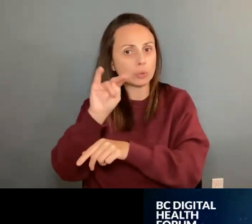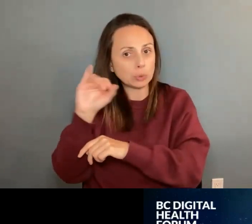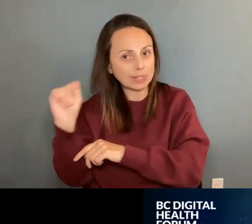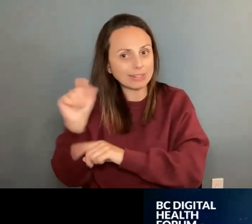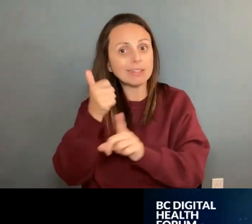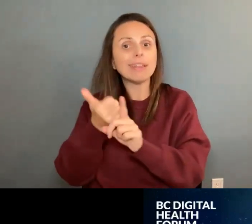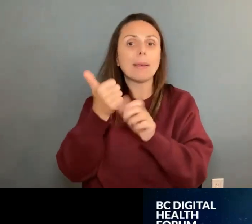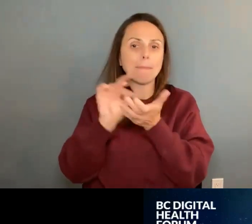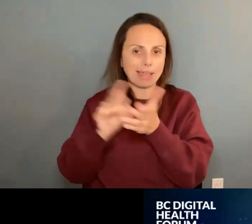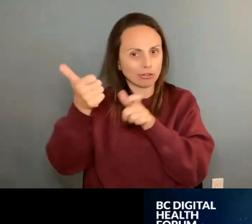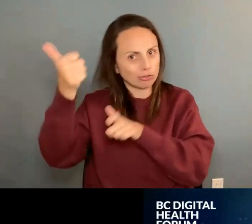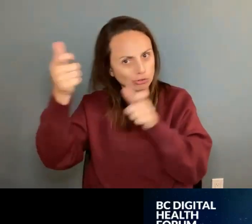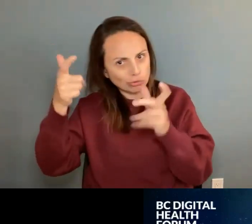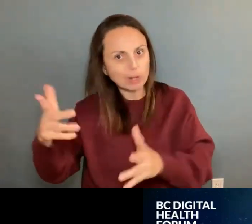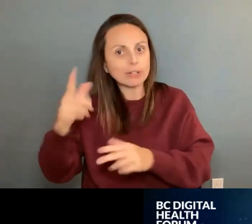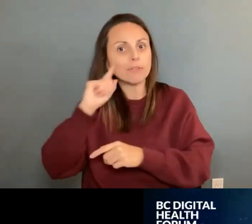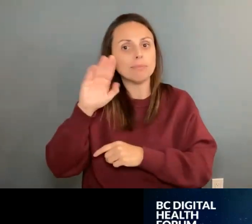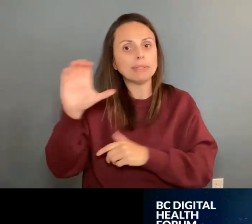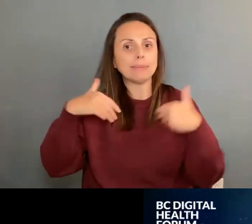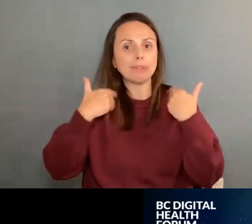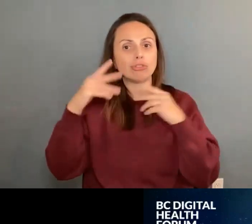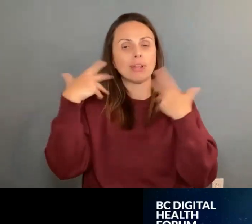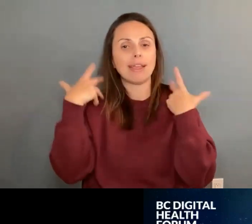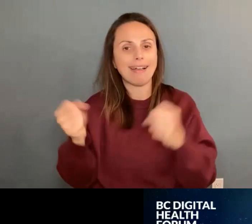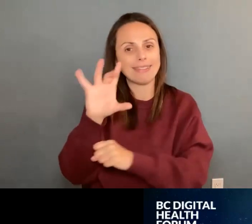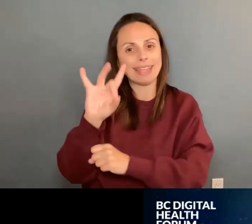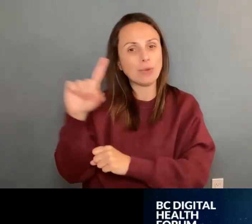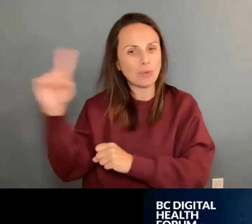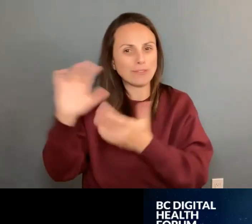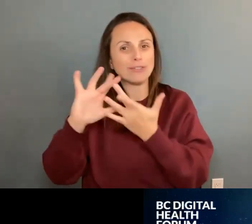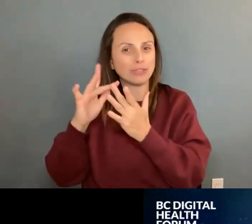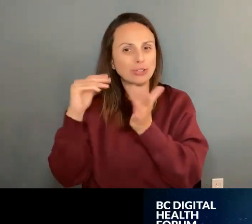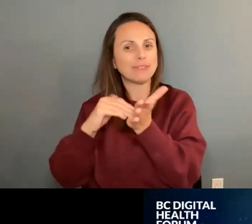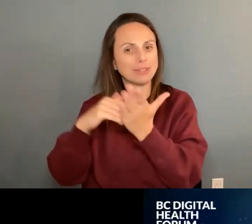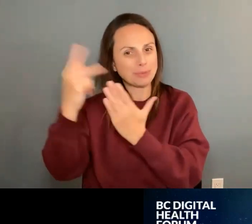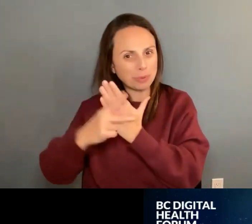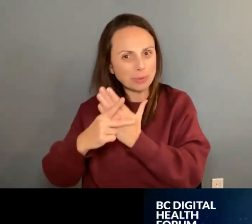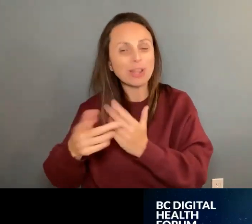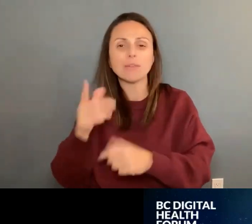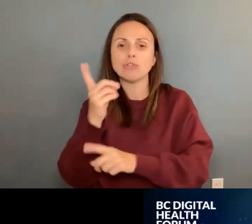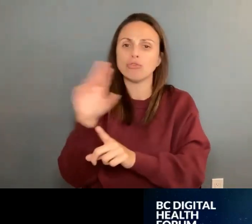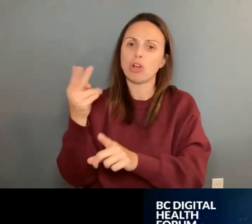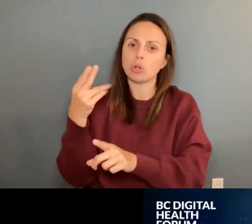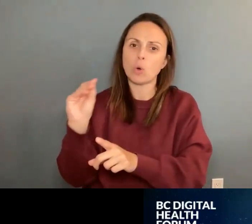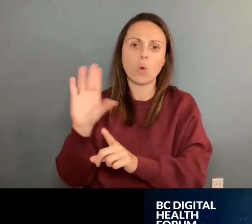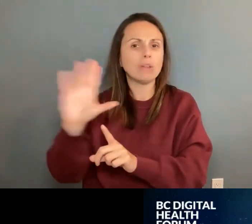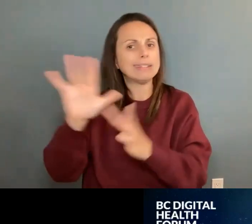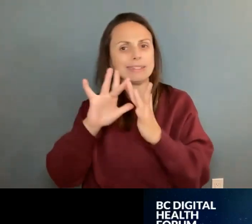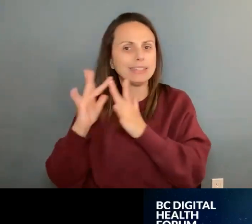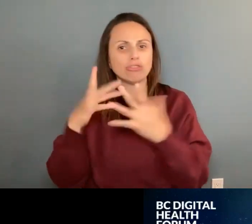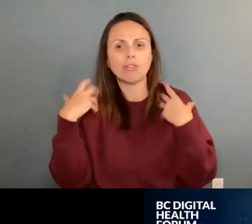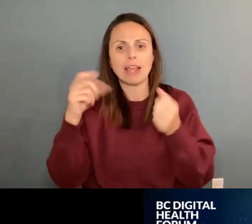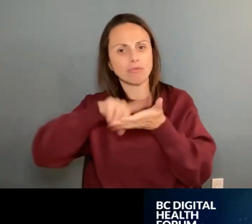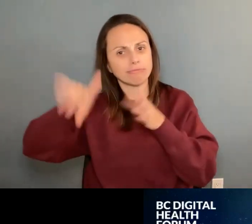the medical director of the BC Ministry of Health 811 Virtual Physician Program. Dr. Ho's digital health